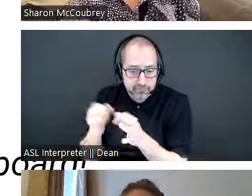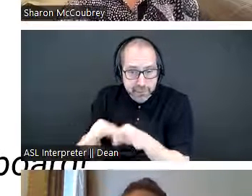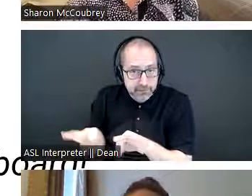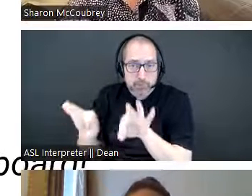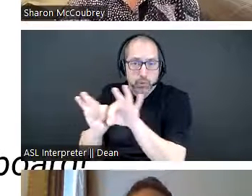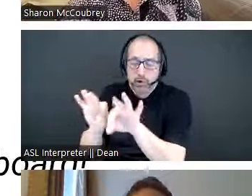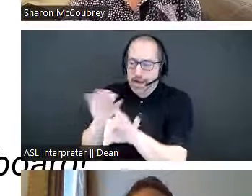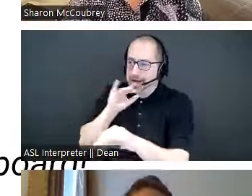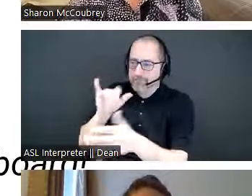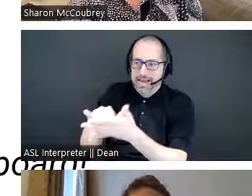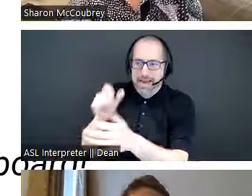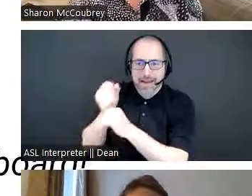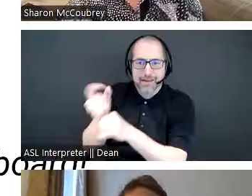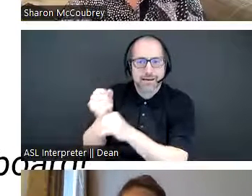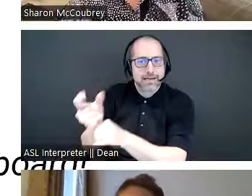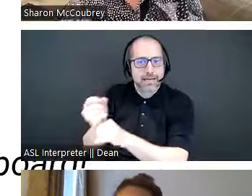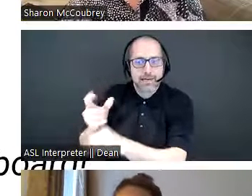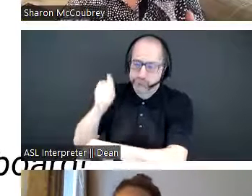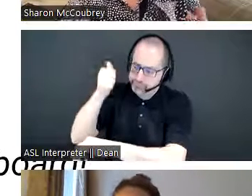always and not having to be